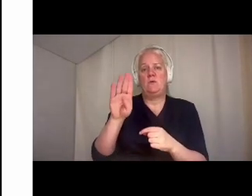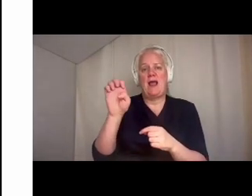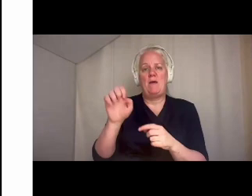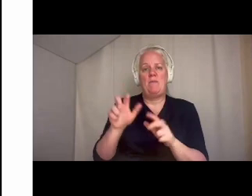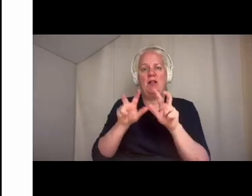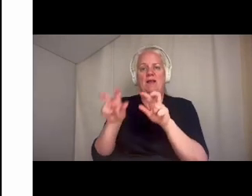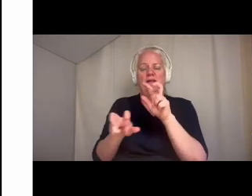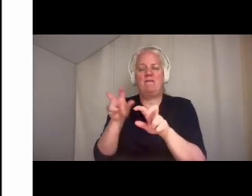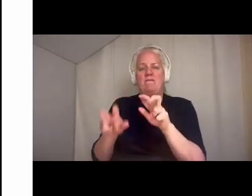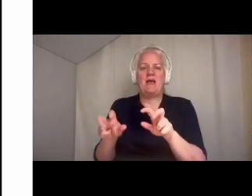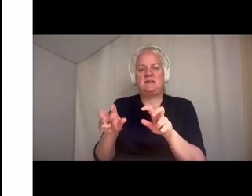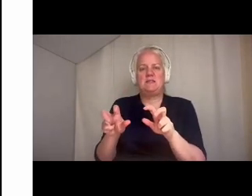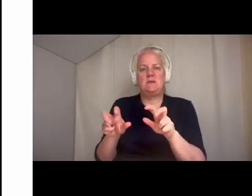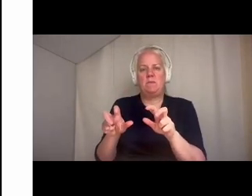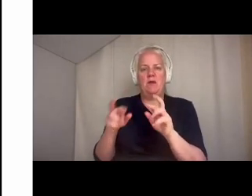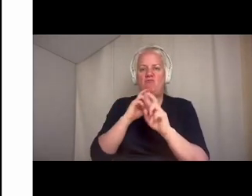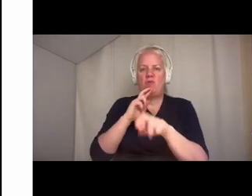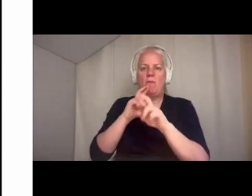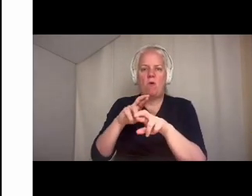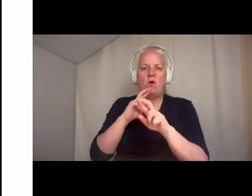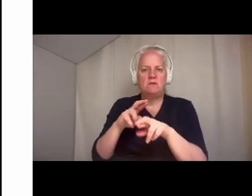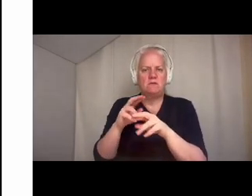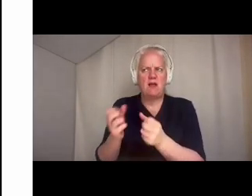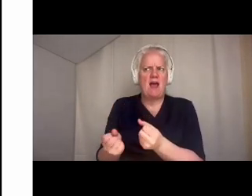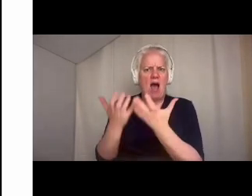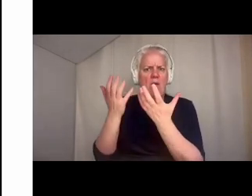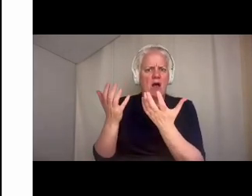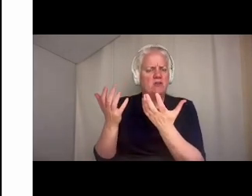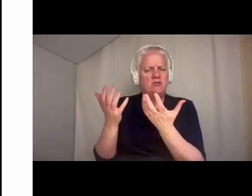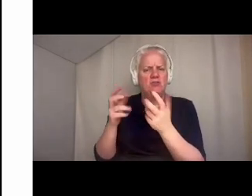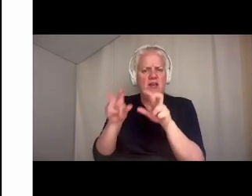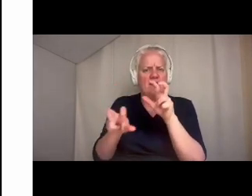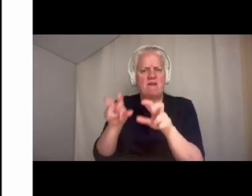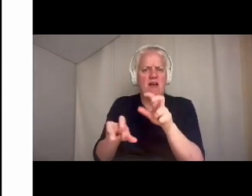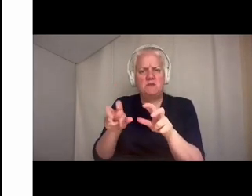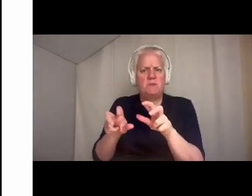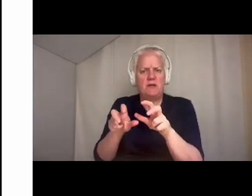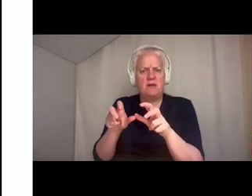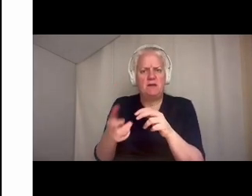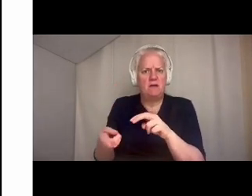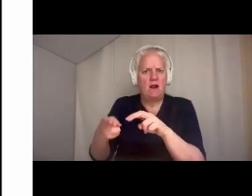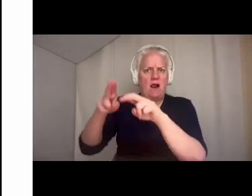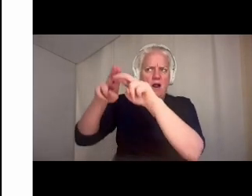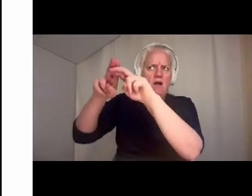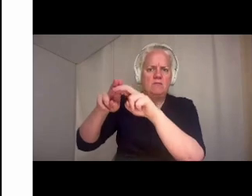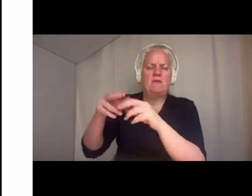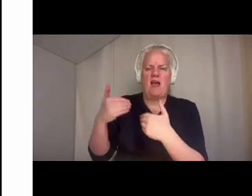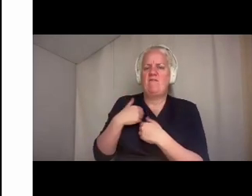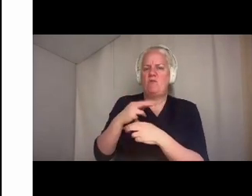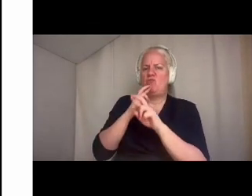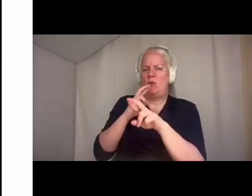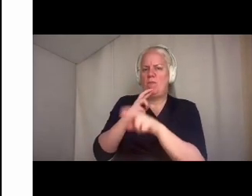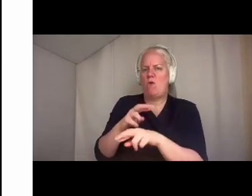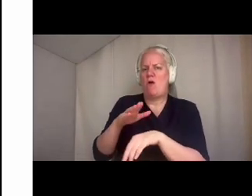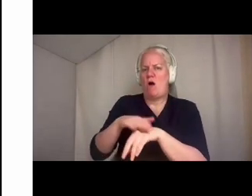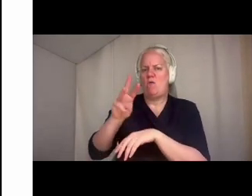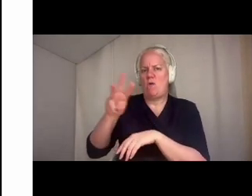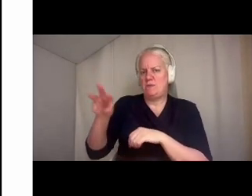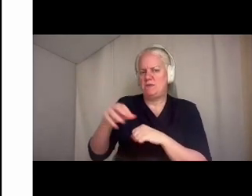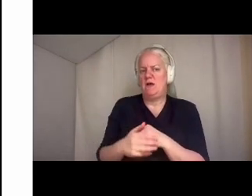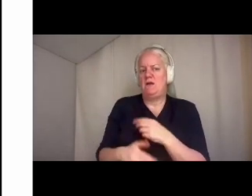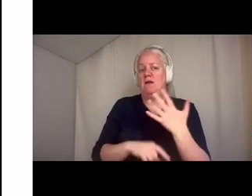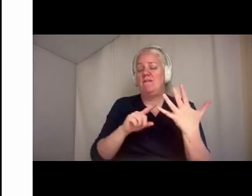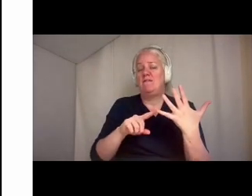at each ABLE Plan's website. And then there's information on how ABLE funds may be used to pay